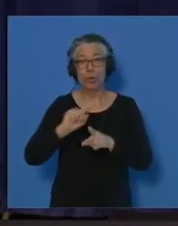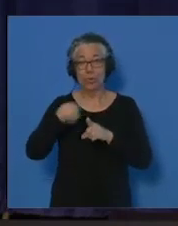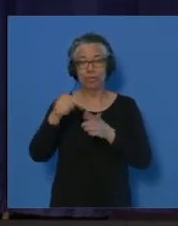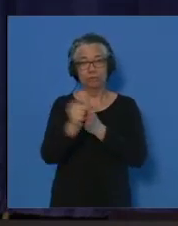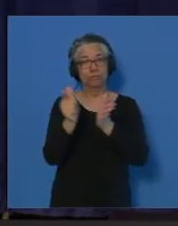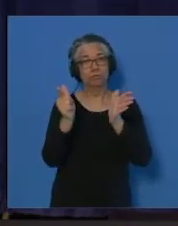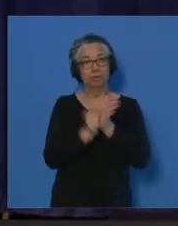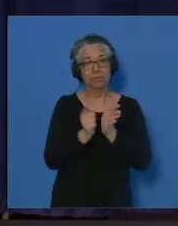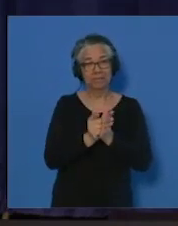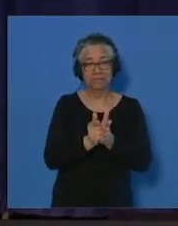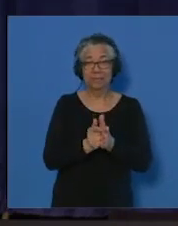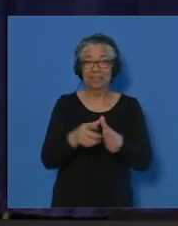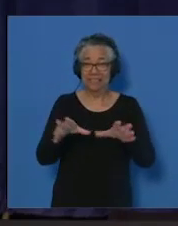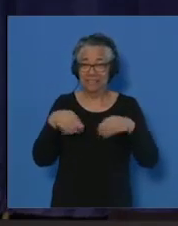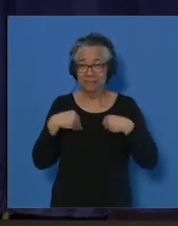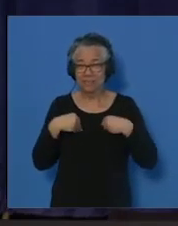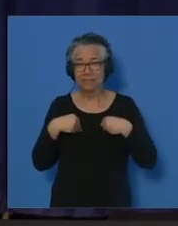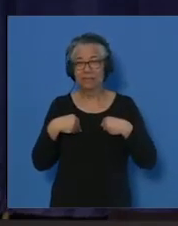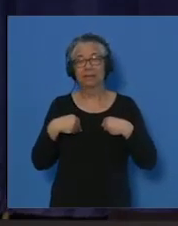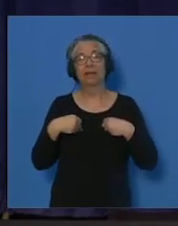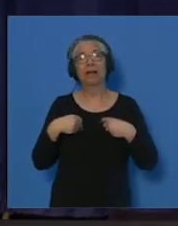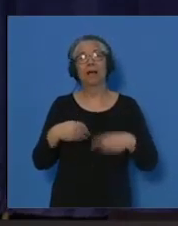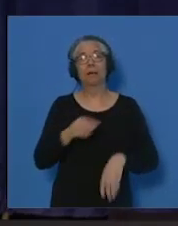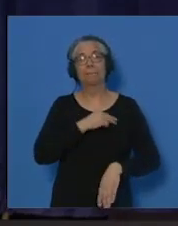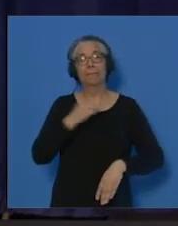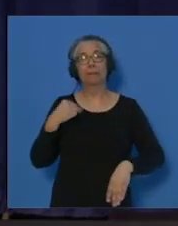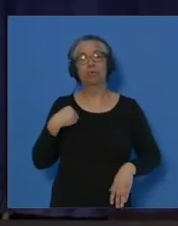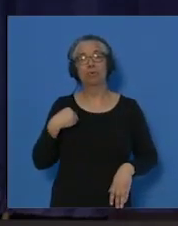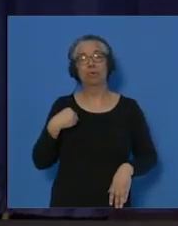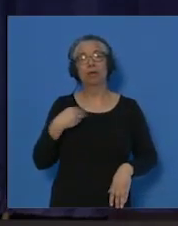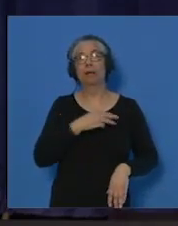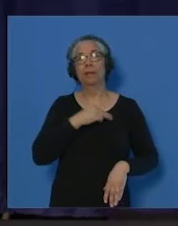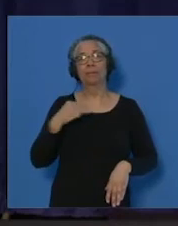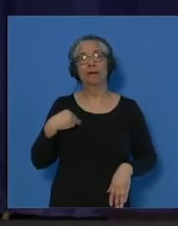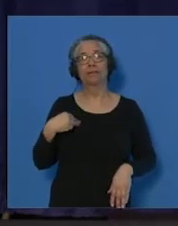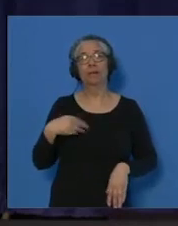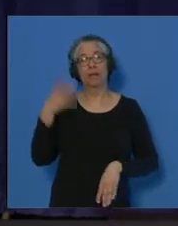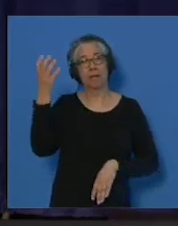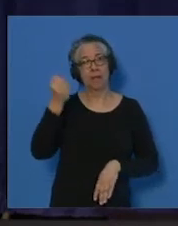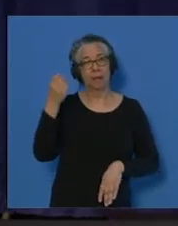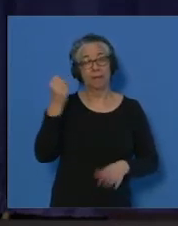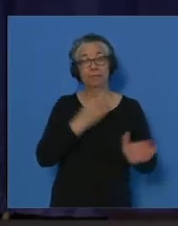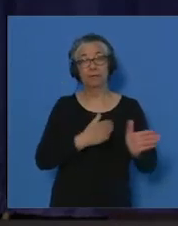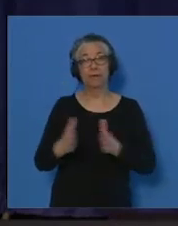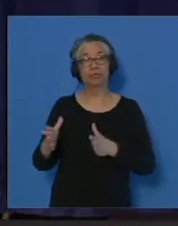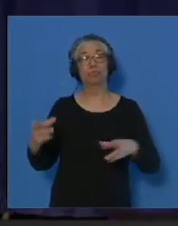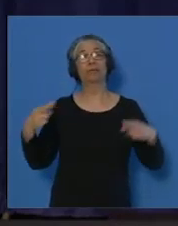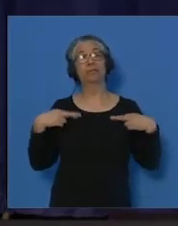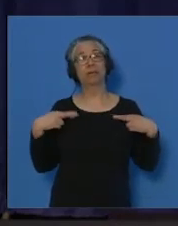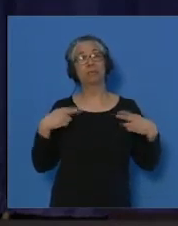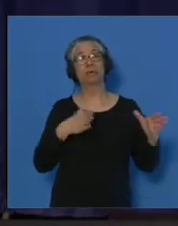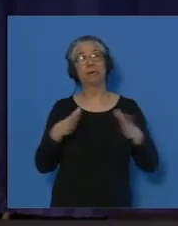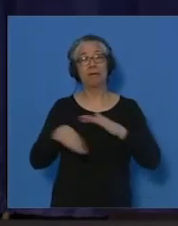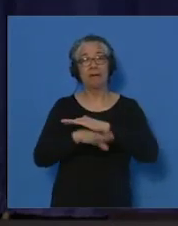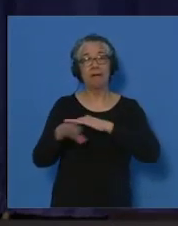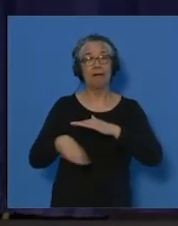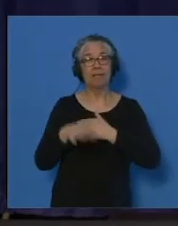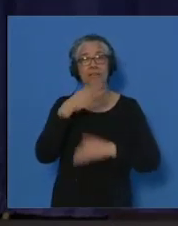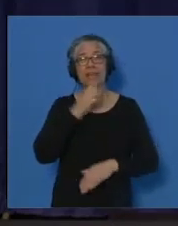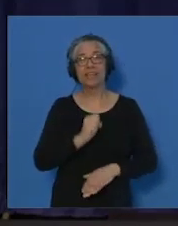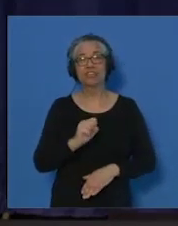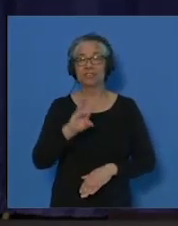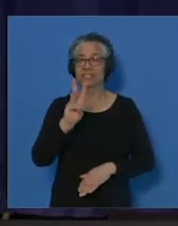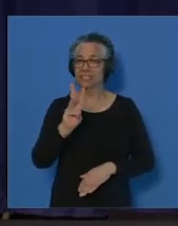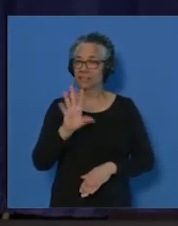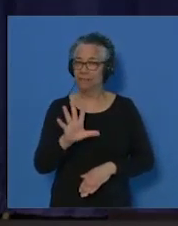brought into operation, a member or a former member of a pension plan or local retirement product under the age of 65 will be able